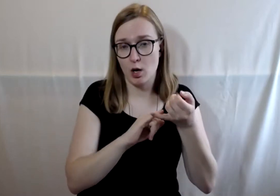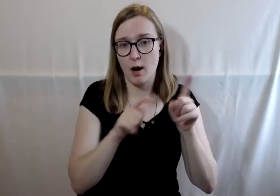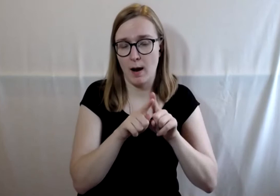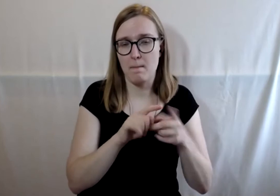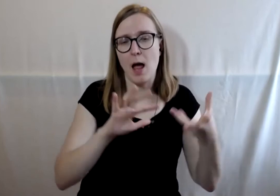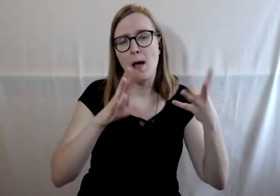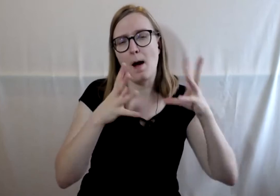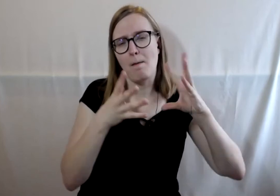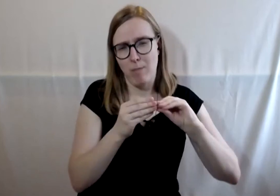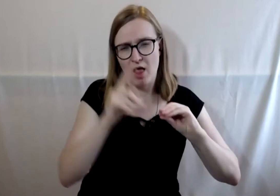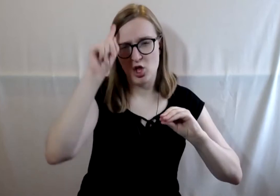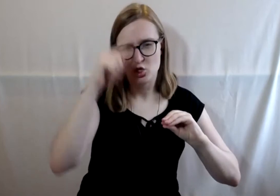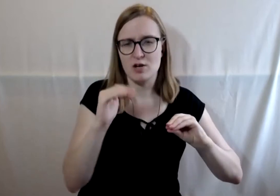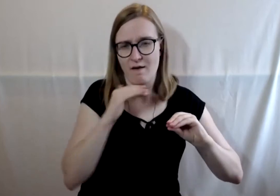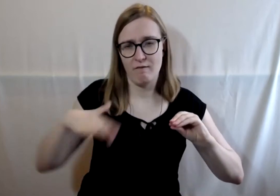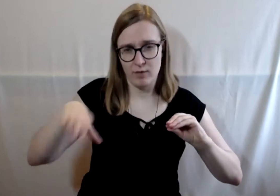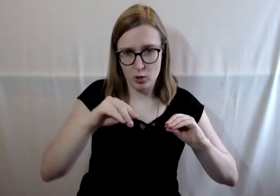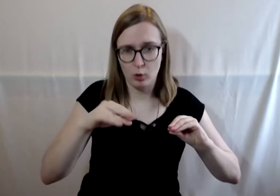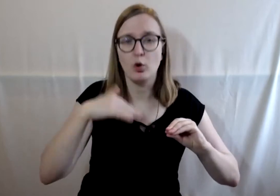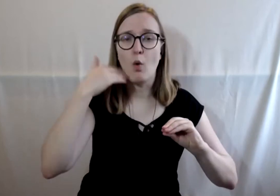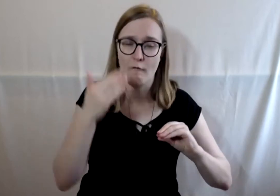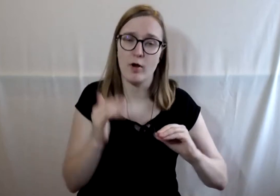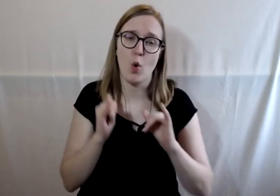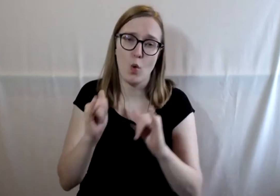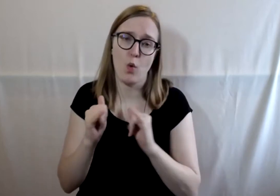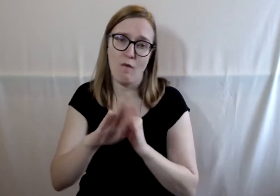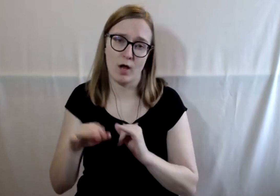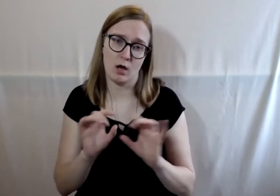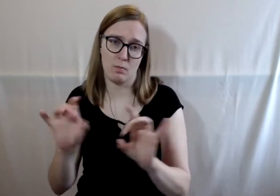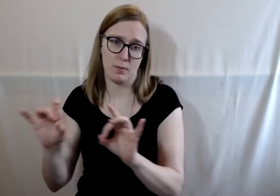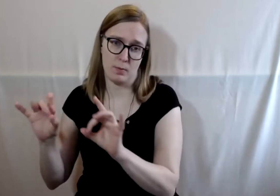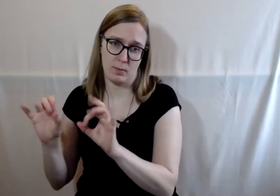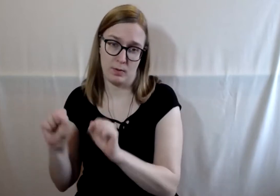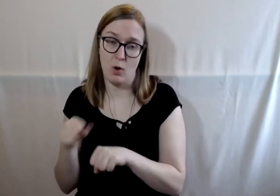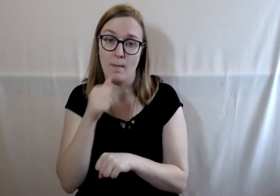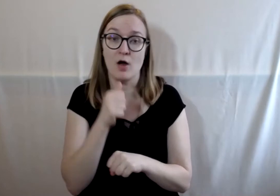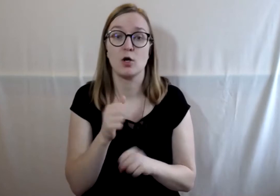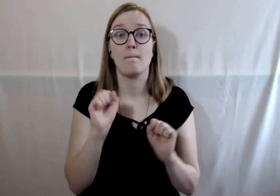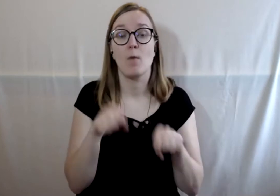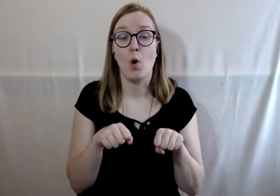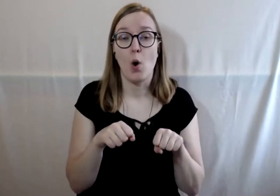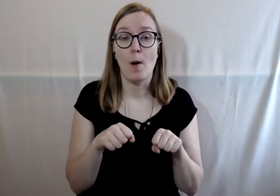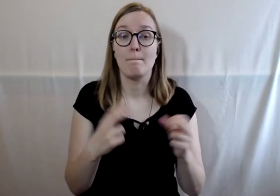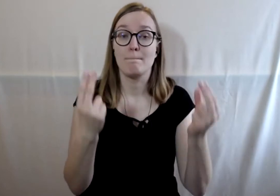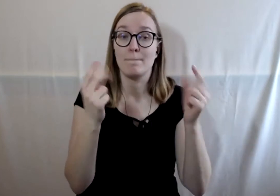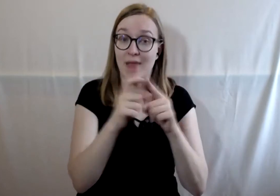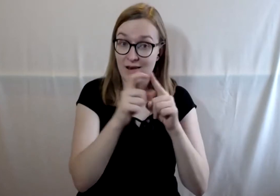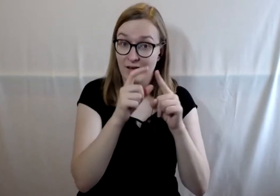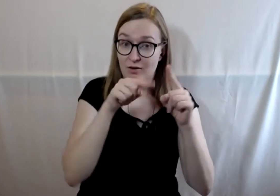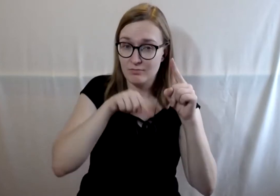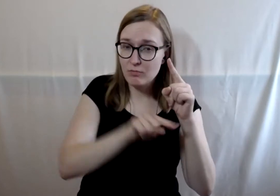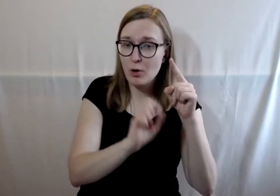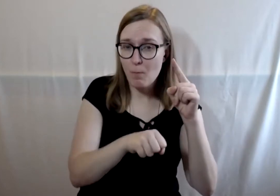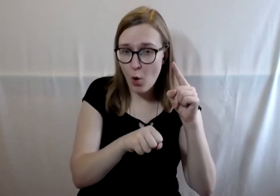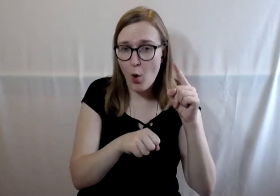it's, Irina, it's a way of having options or electives within a subject. So in other words, you have,